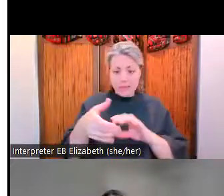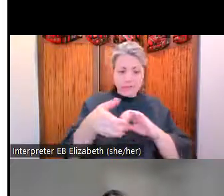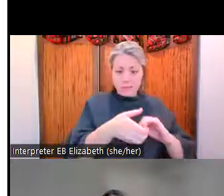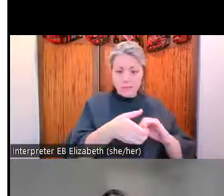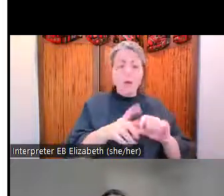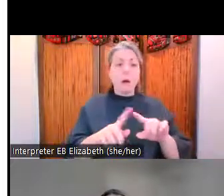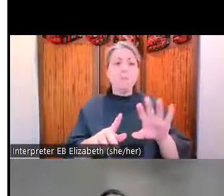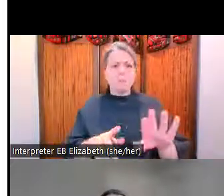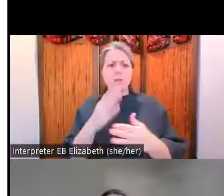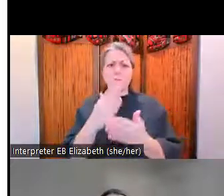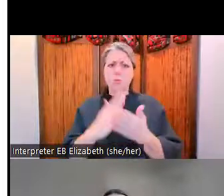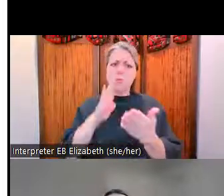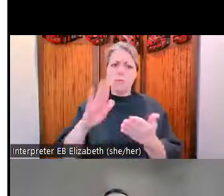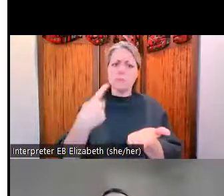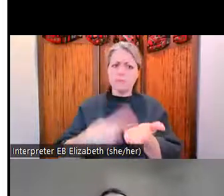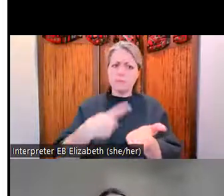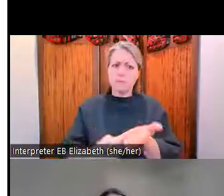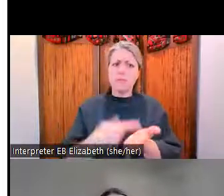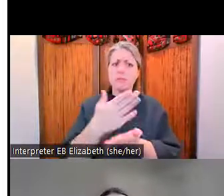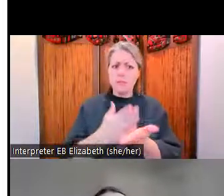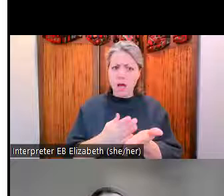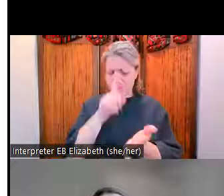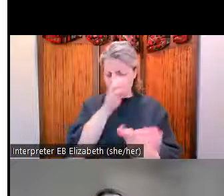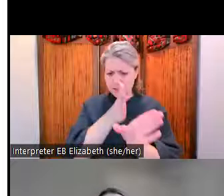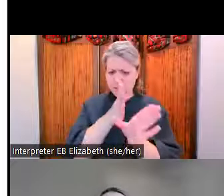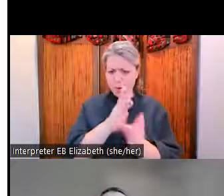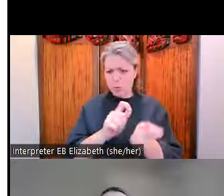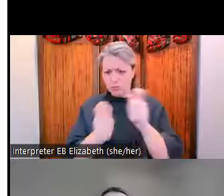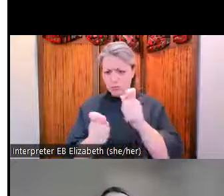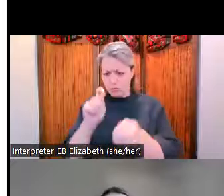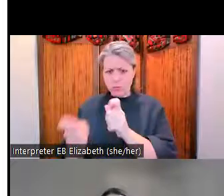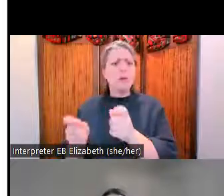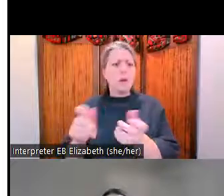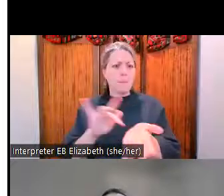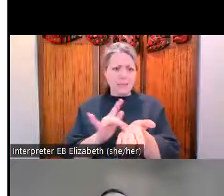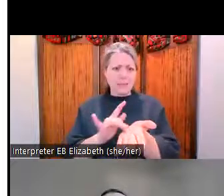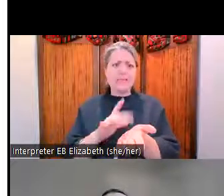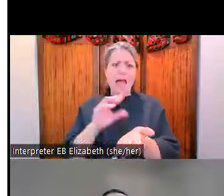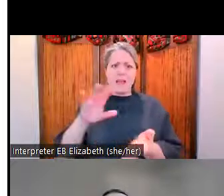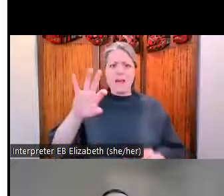ones that are FDA approved for children and also the ones who have off-label uses.